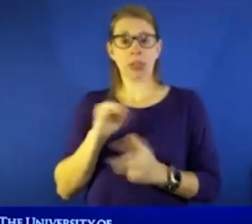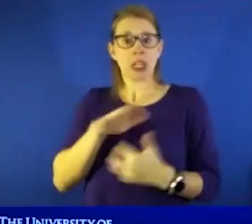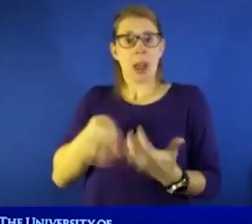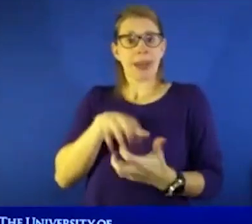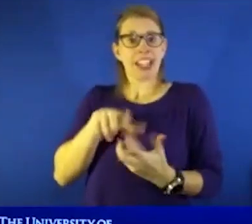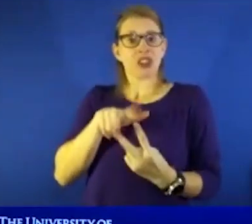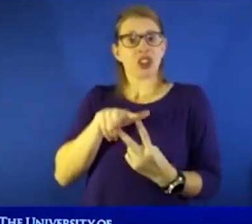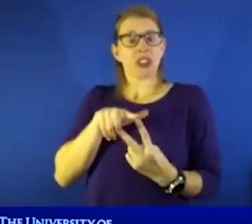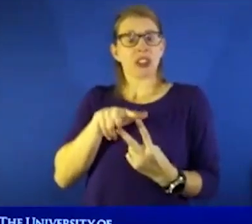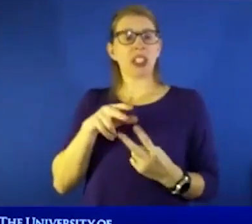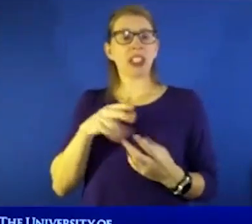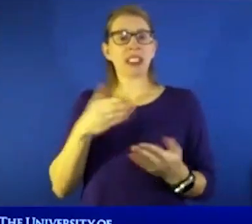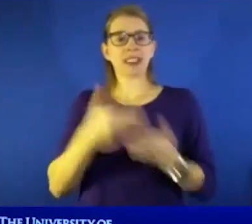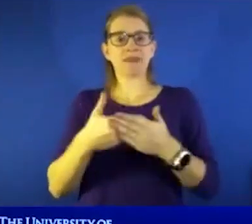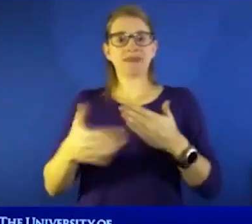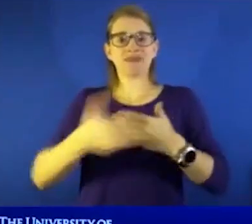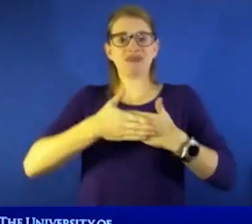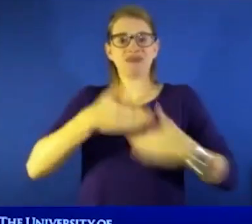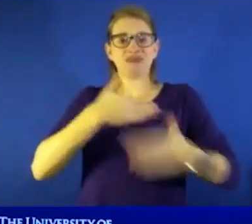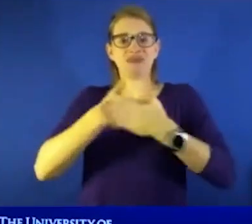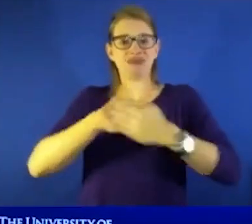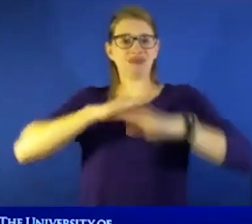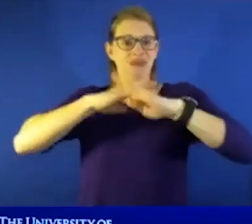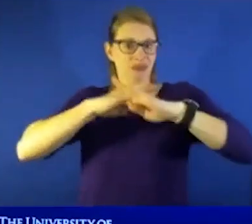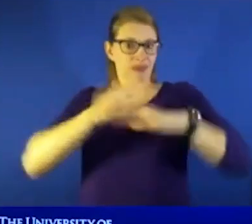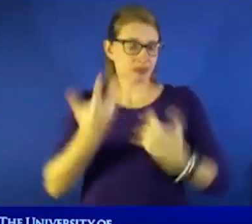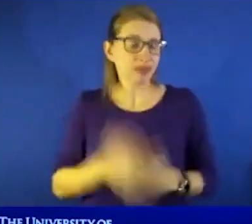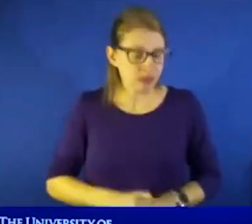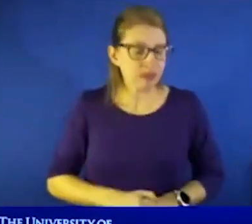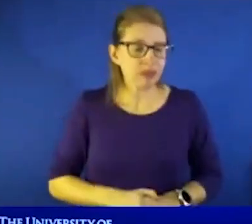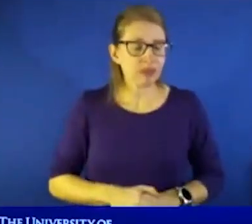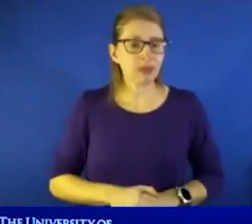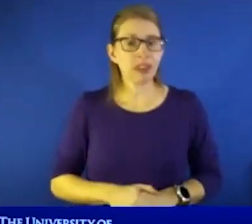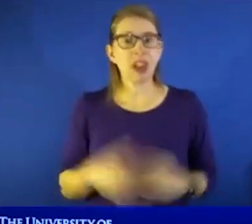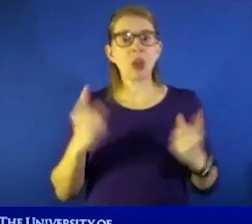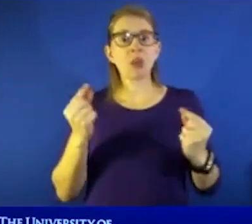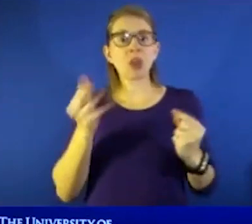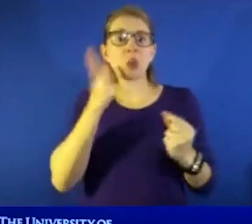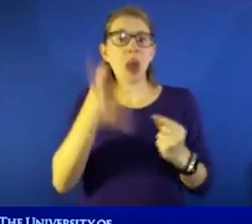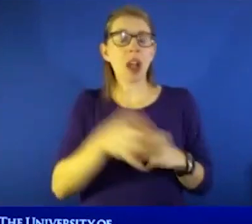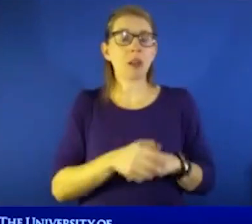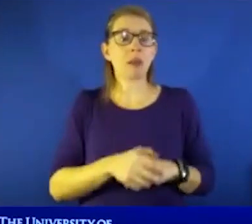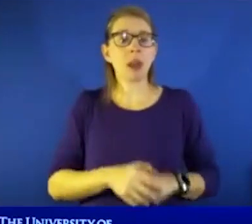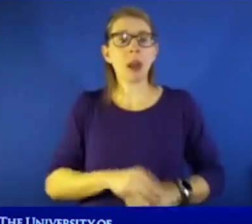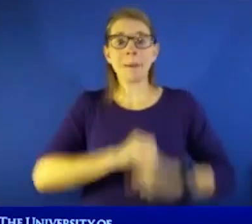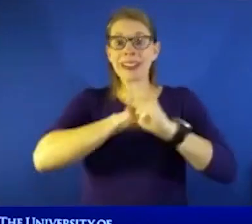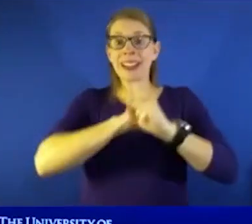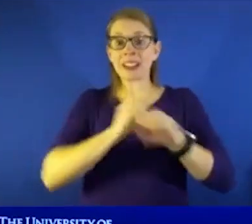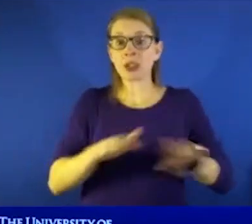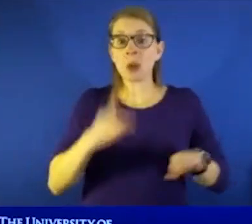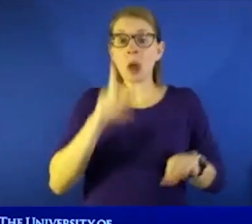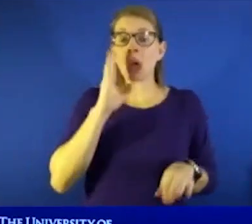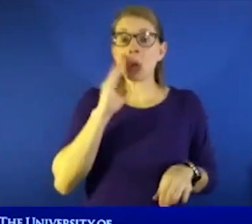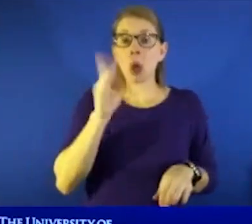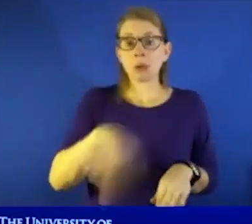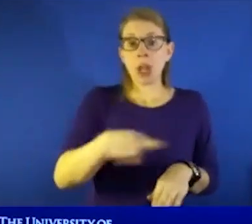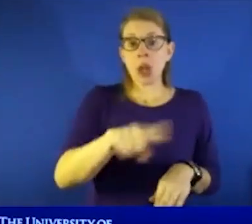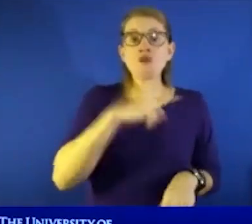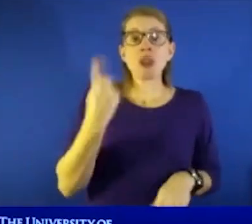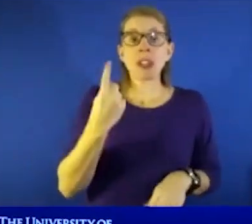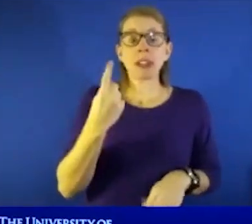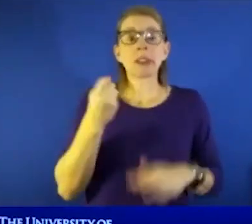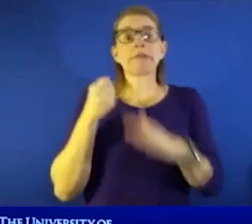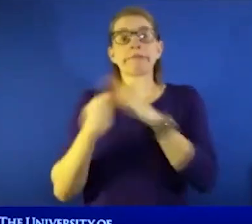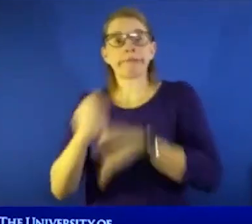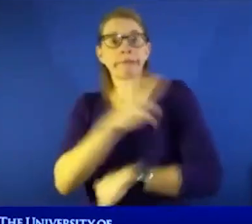those combination of factors. And really what we're looking to do is protect these children. We know that their risk of going to the hospital is lower, but